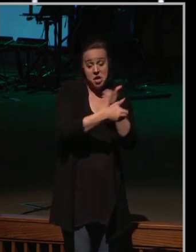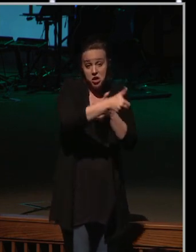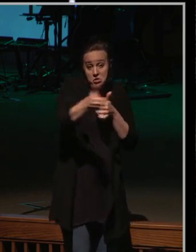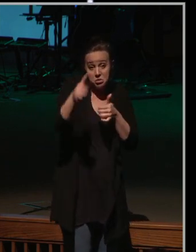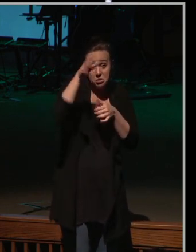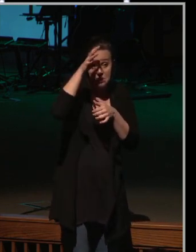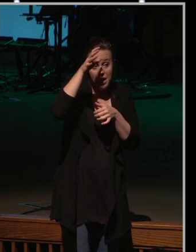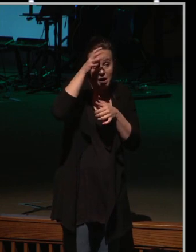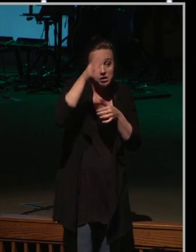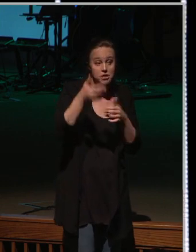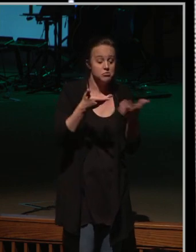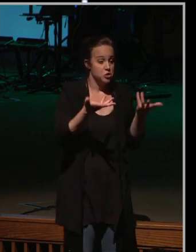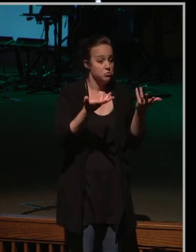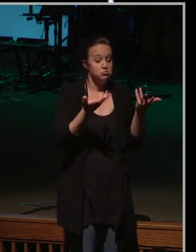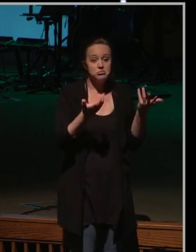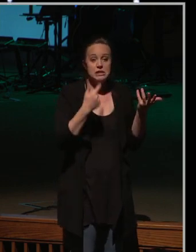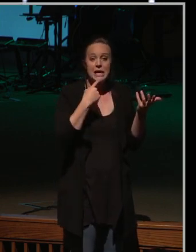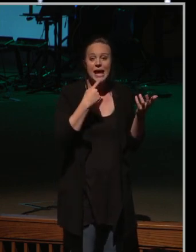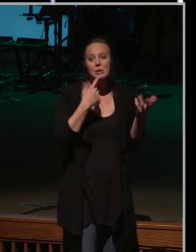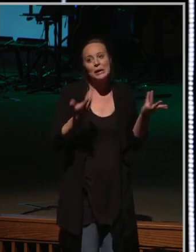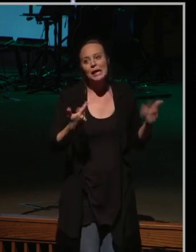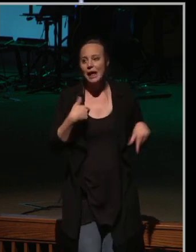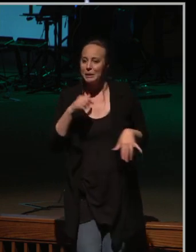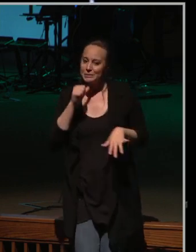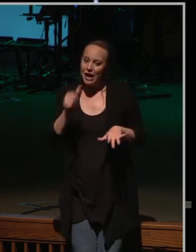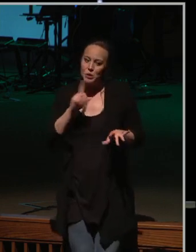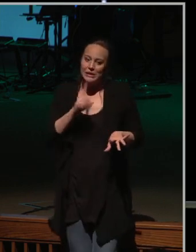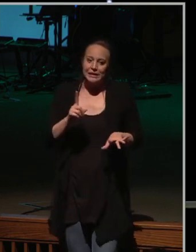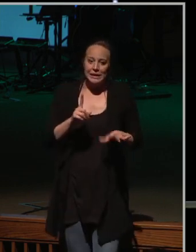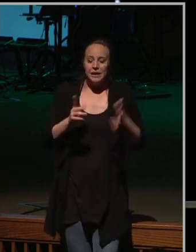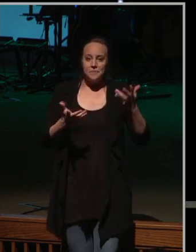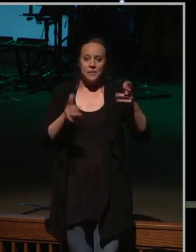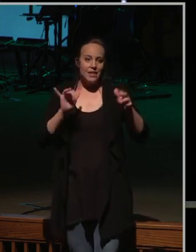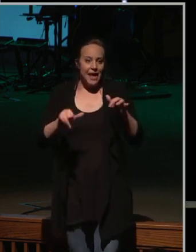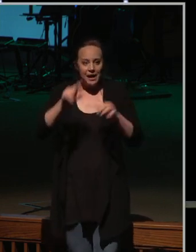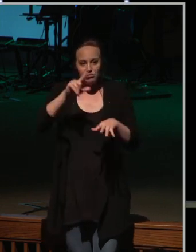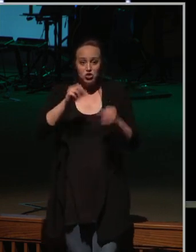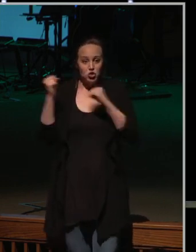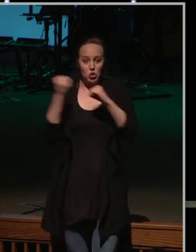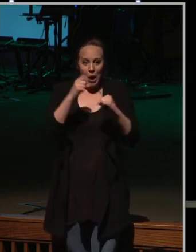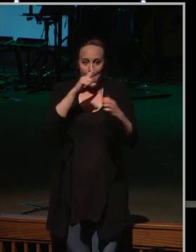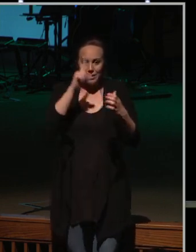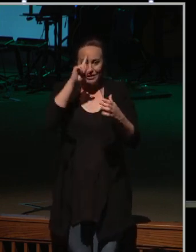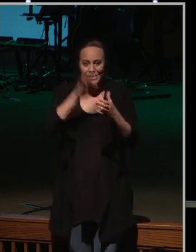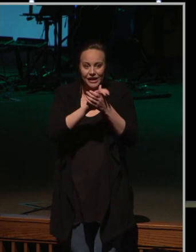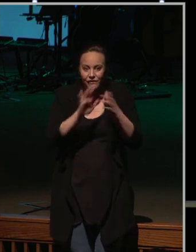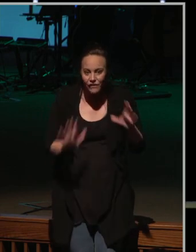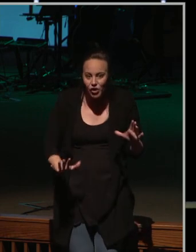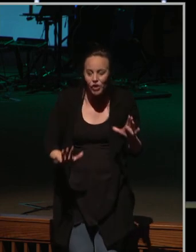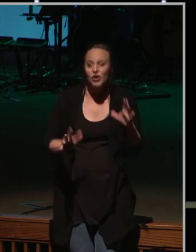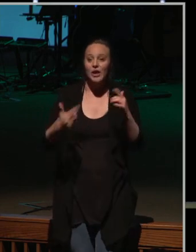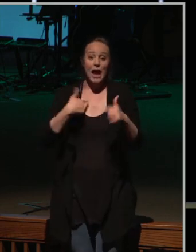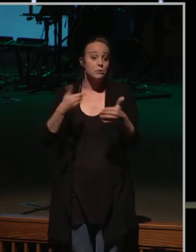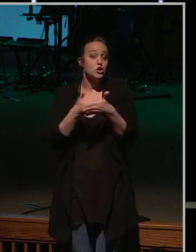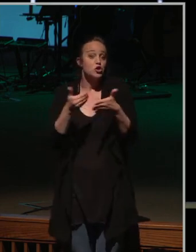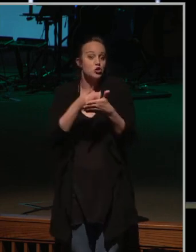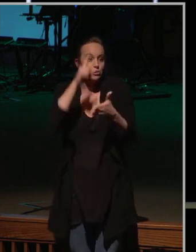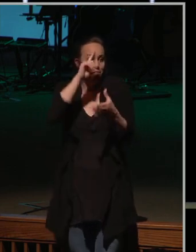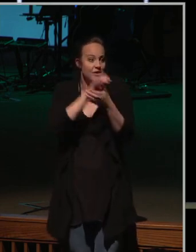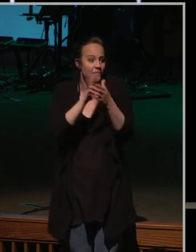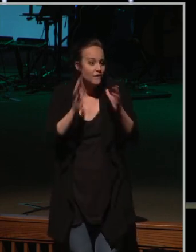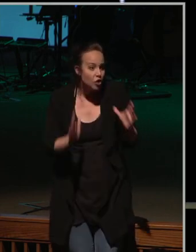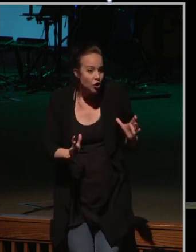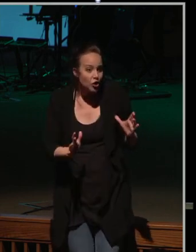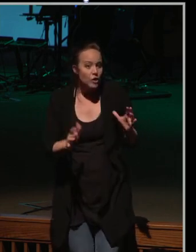She's a better teacher. That may be fine, but you should still be the leader, the instigator, the one that is encouraging the spiritual growth of your kids.